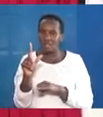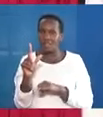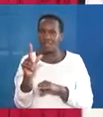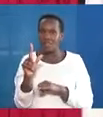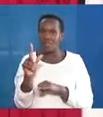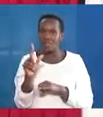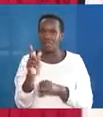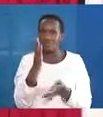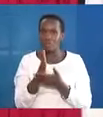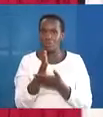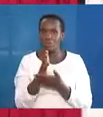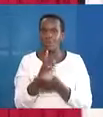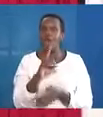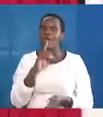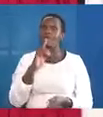ensures